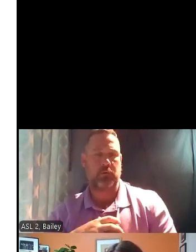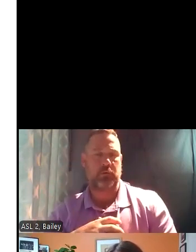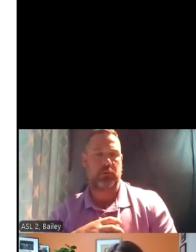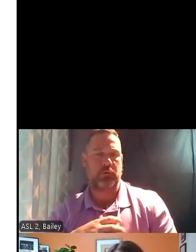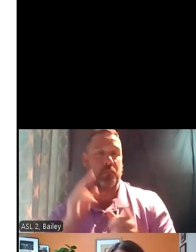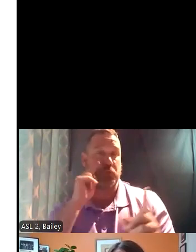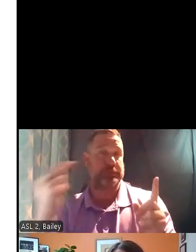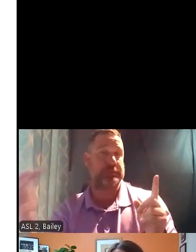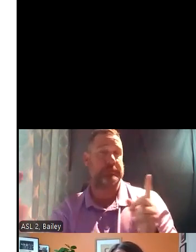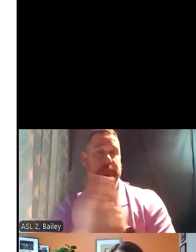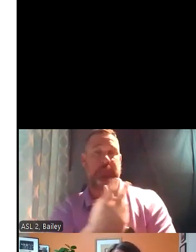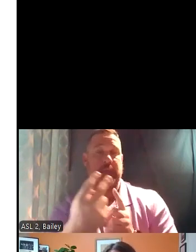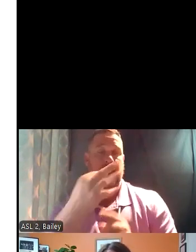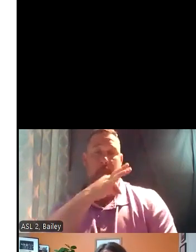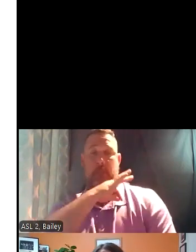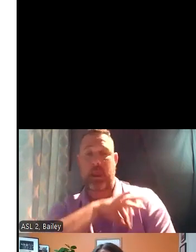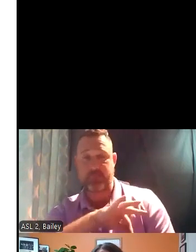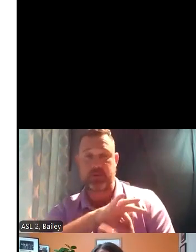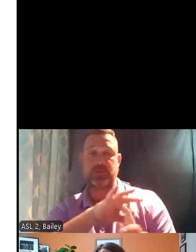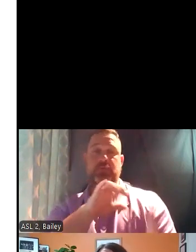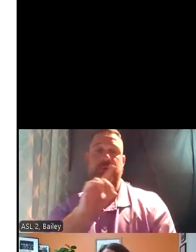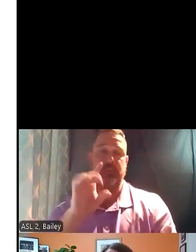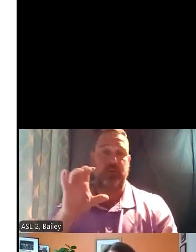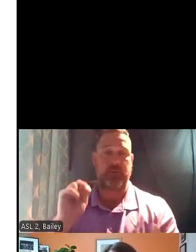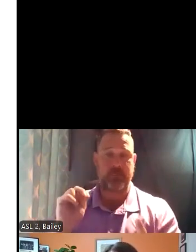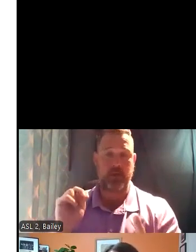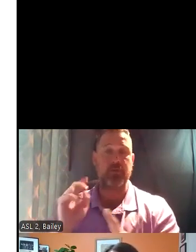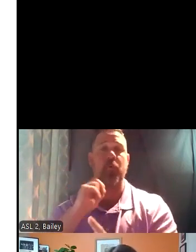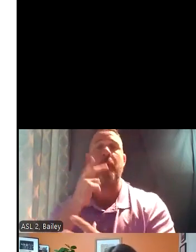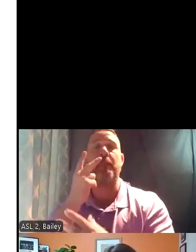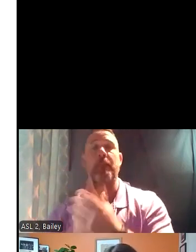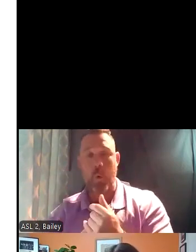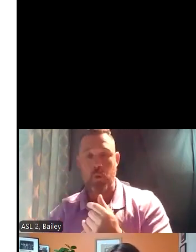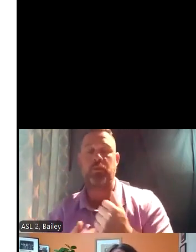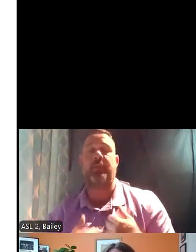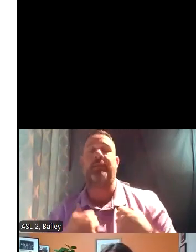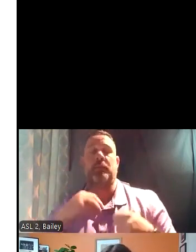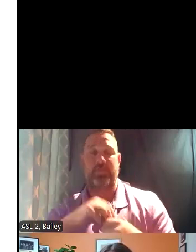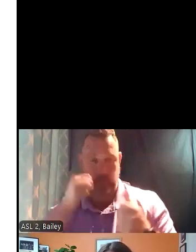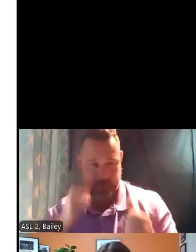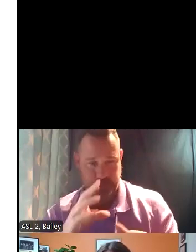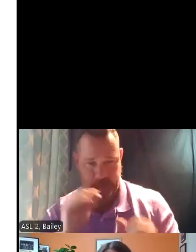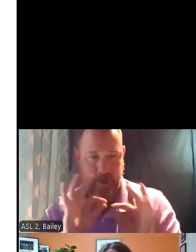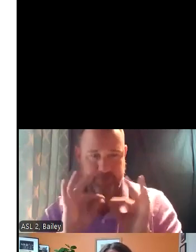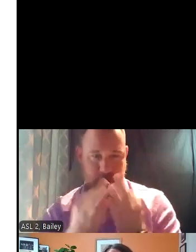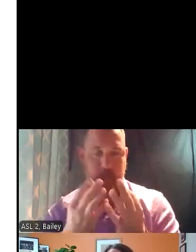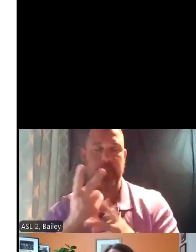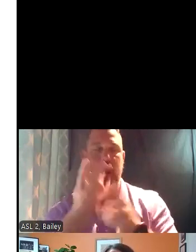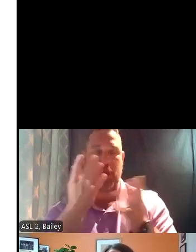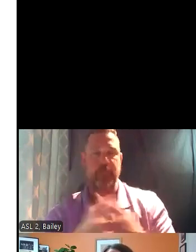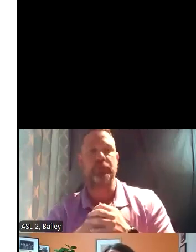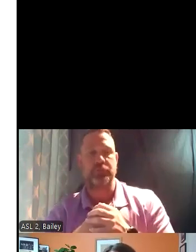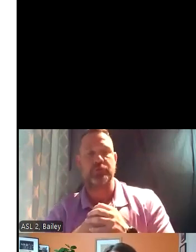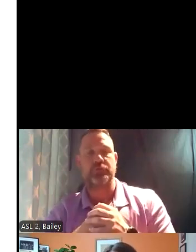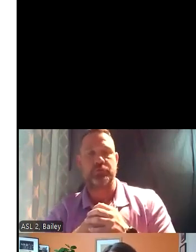perceived benefits of a dementia care navigation program for both people living with dementia and for family caregivers?